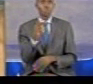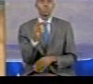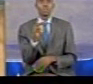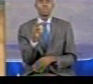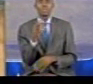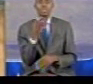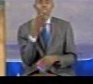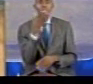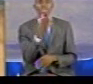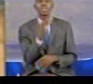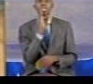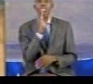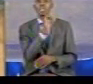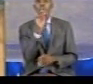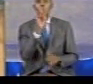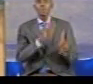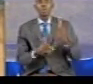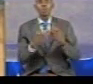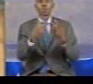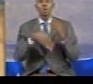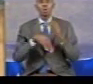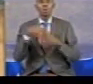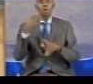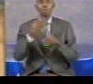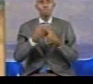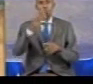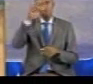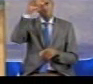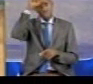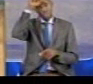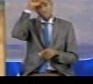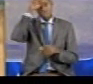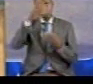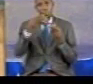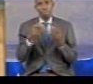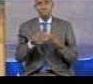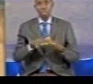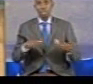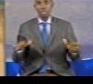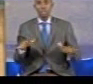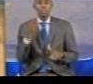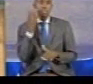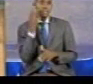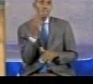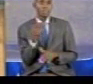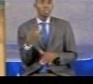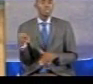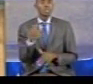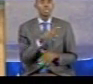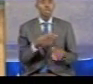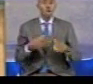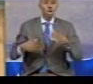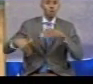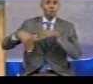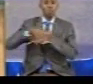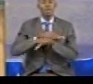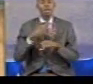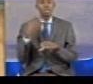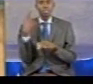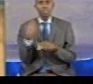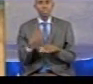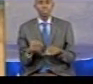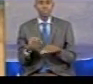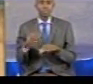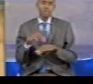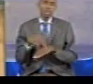a people come out from Egypt. Behold, they cover the face of the